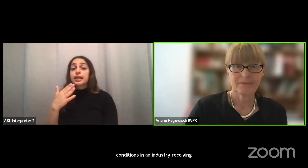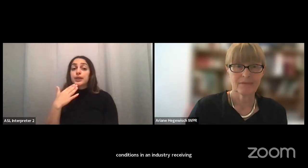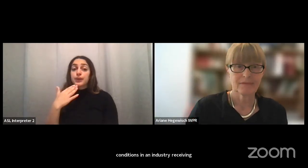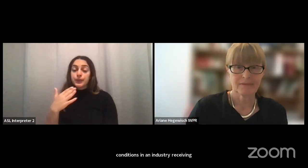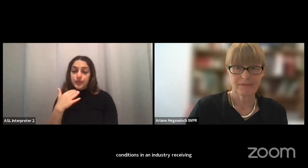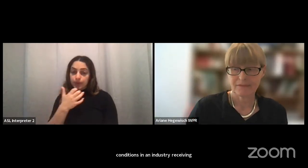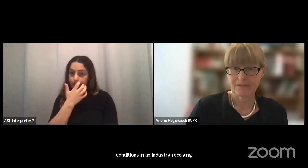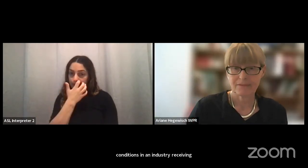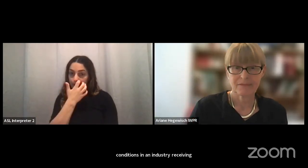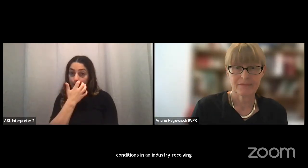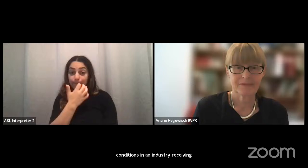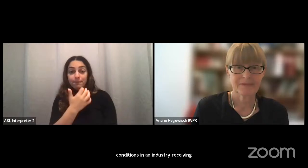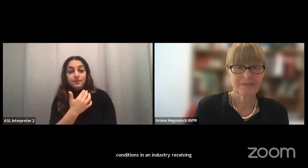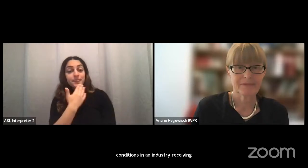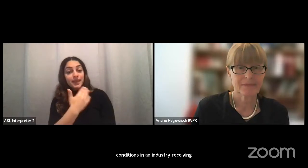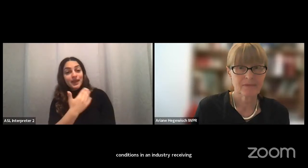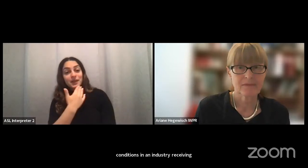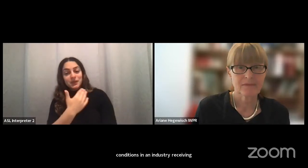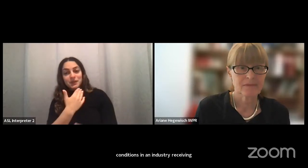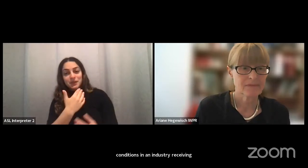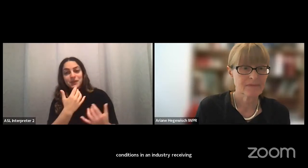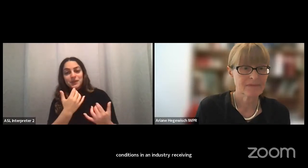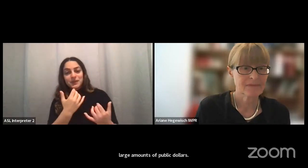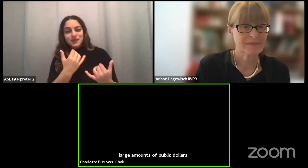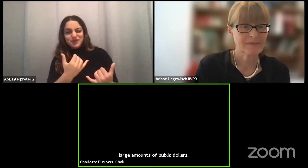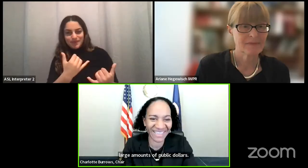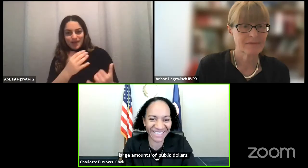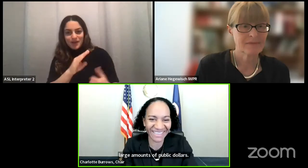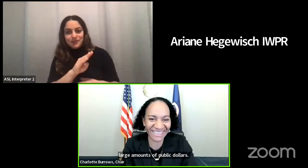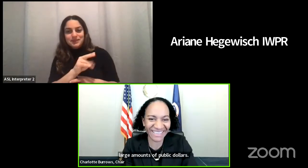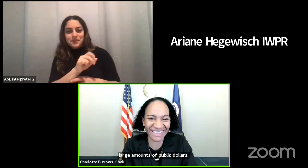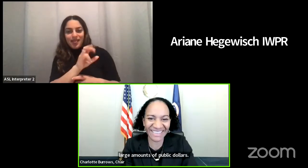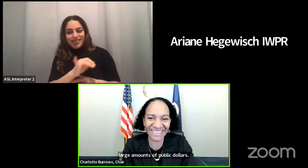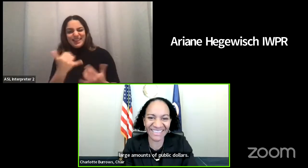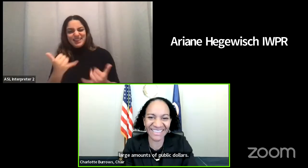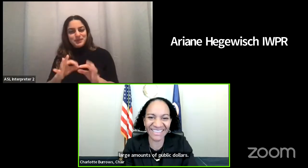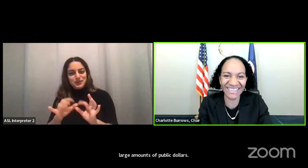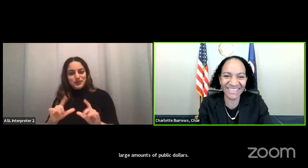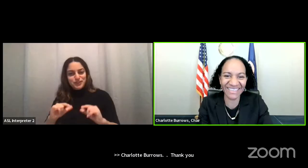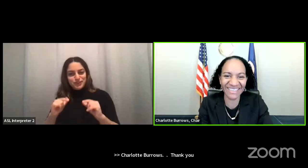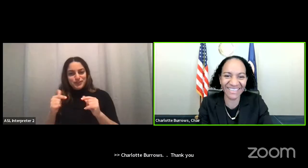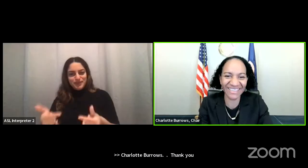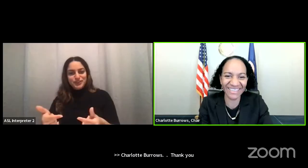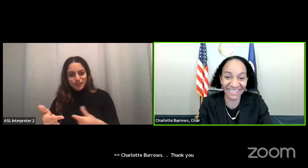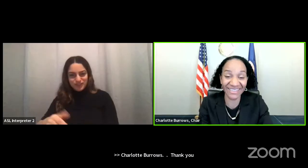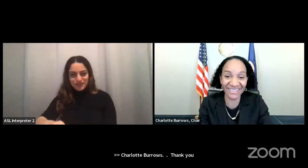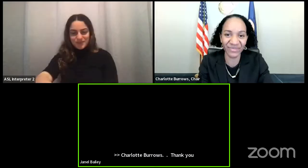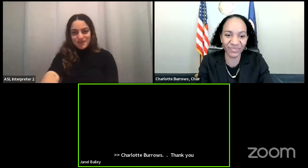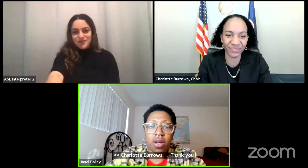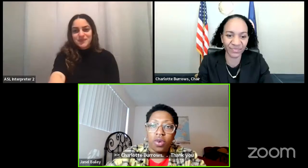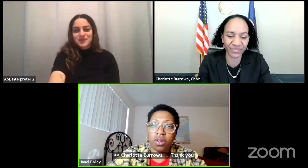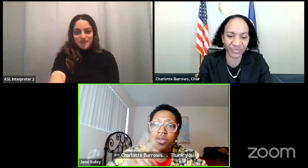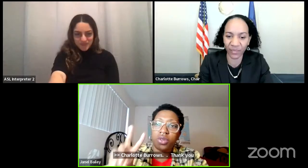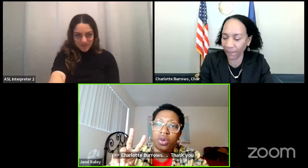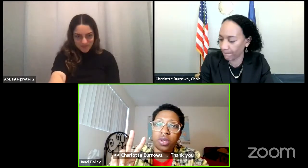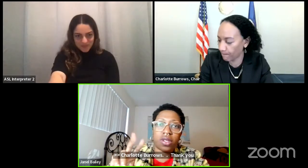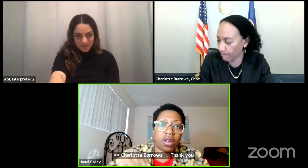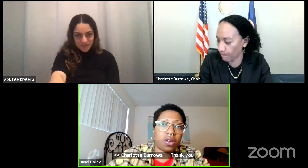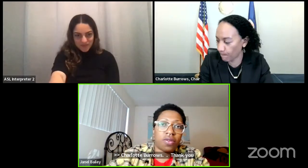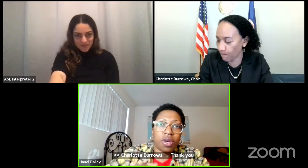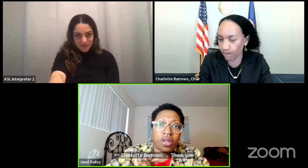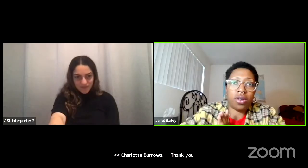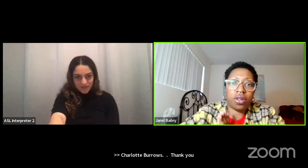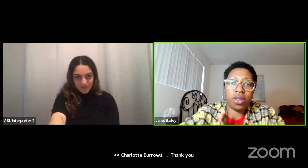thank you and uh now a well warm welcome to miss bailey go ahead good morning my name is janelle i'm one of two